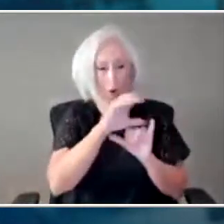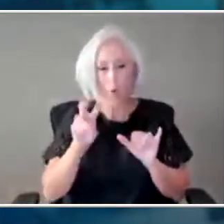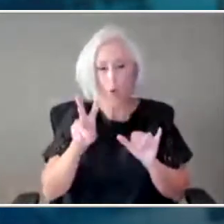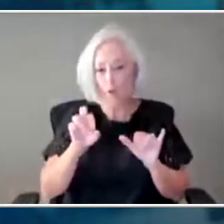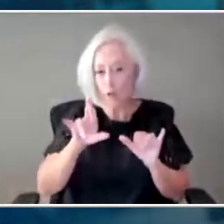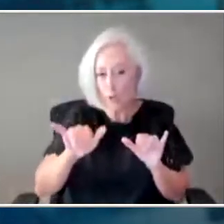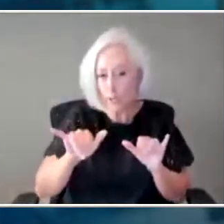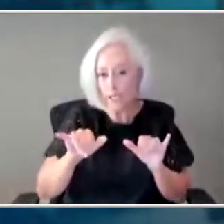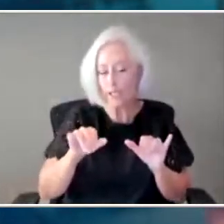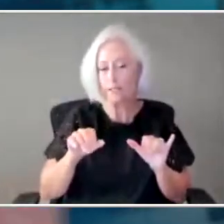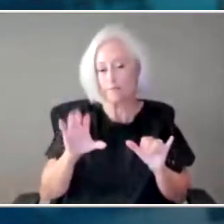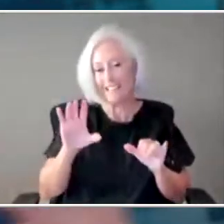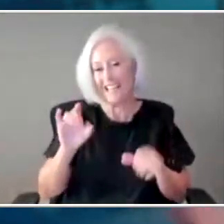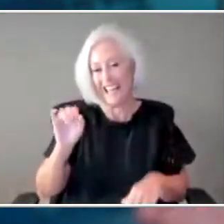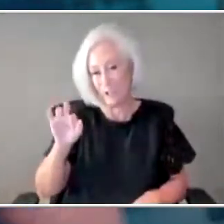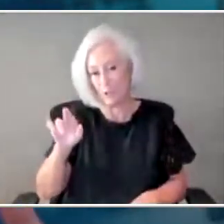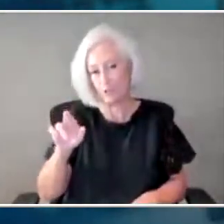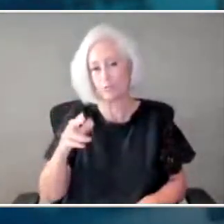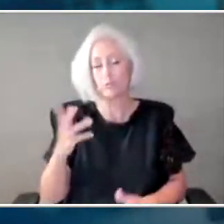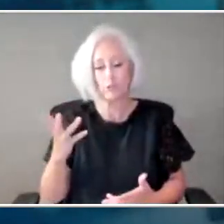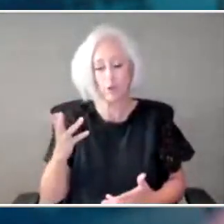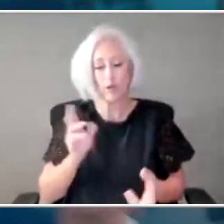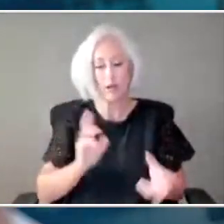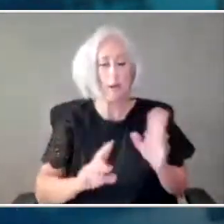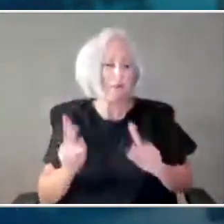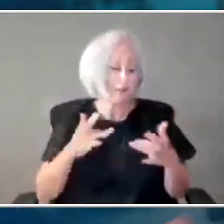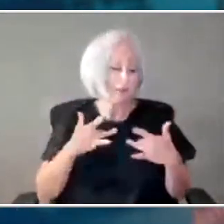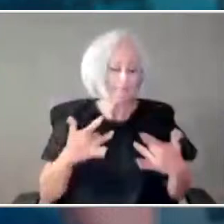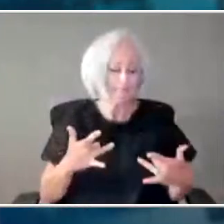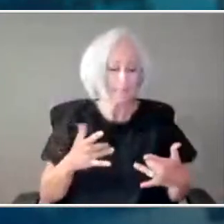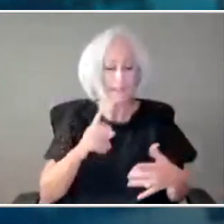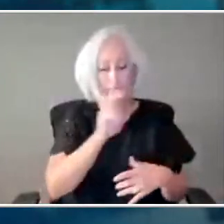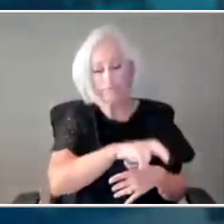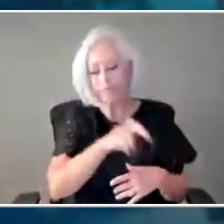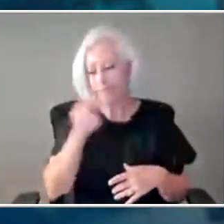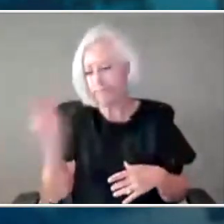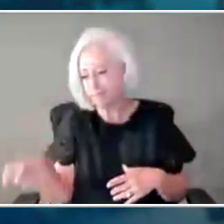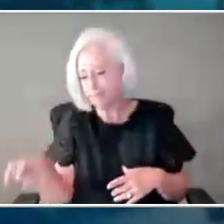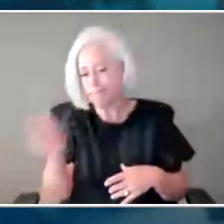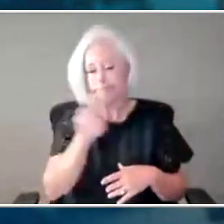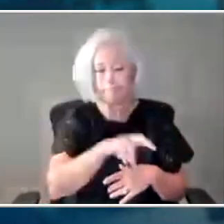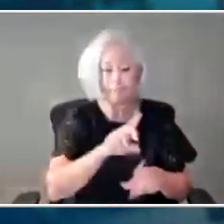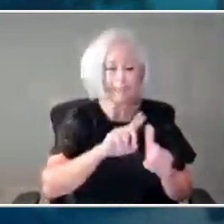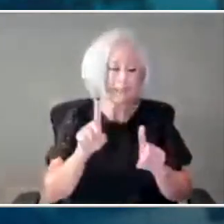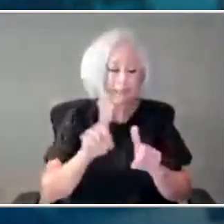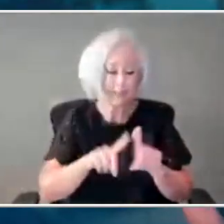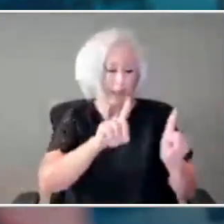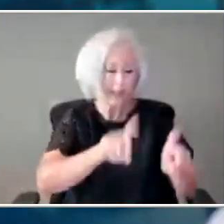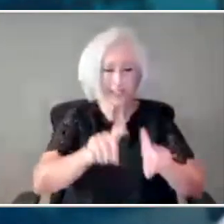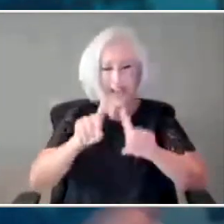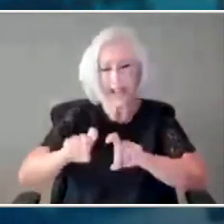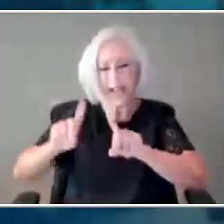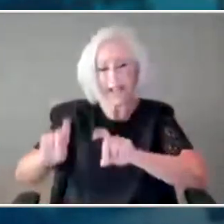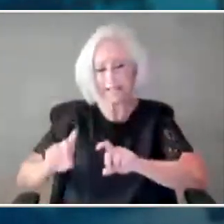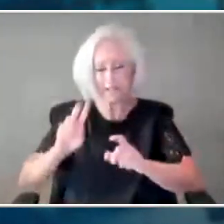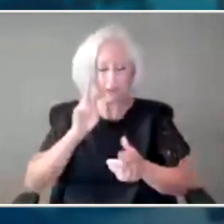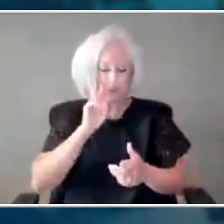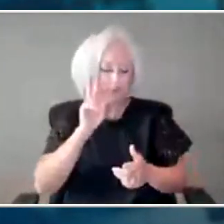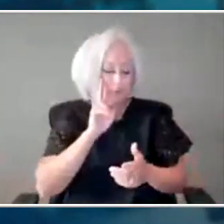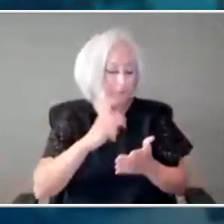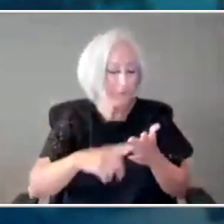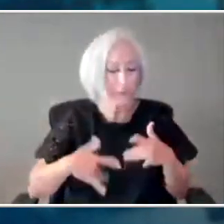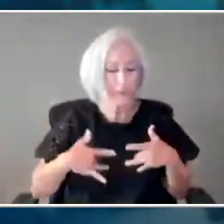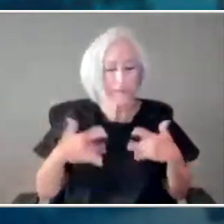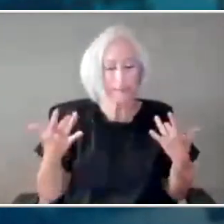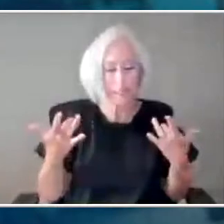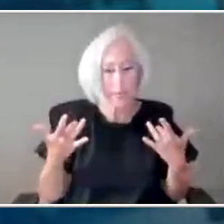actually quite common that people are sort of bouncing around a little bit, being worked up for some GI issues, and we do see a reasonable number of women who do eventually